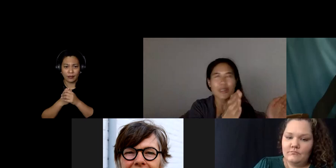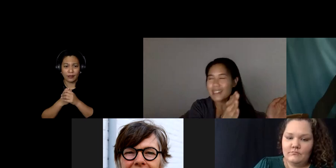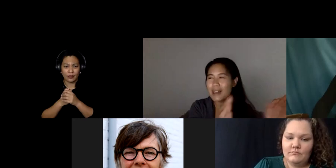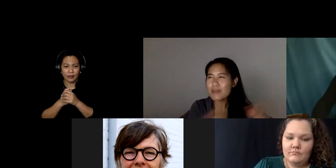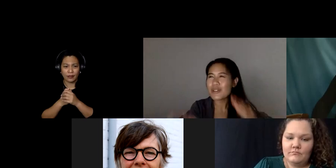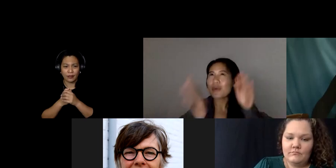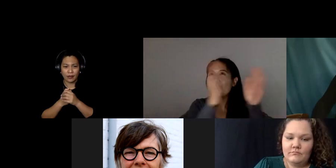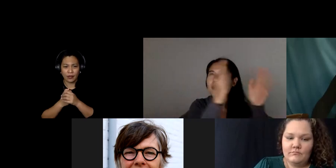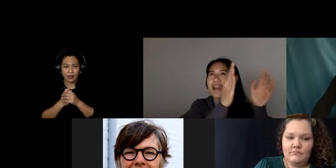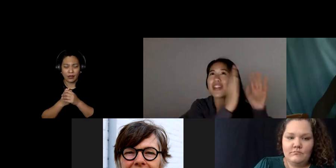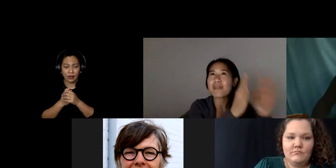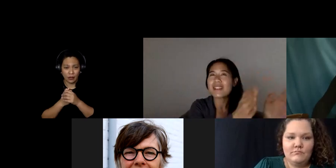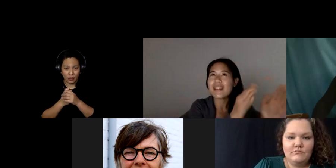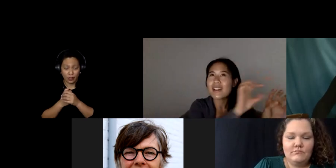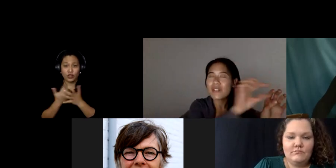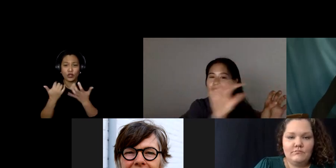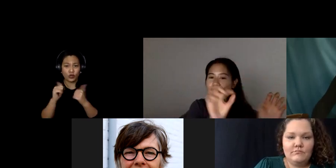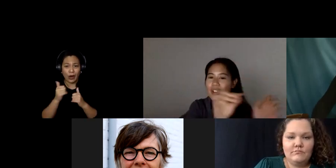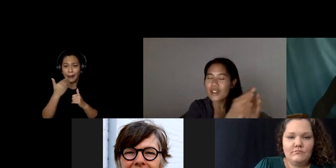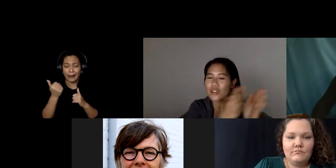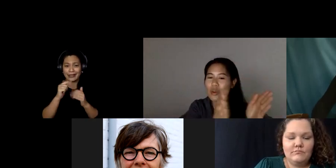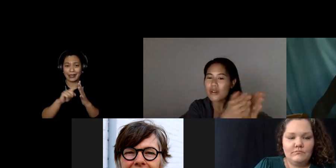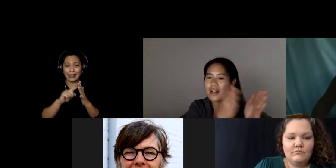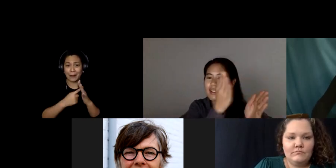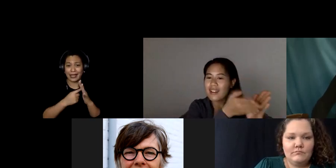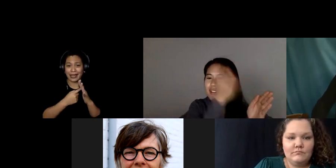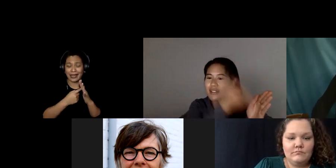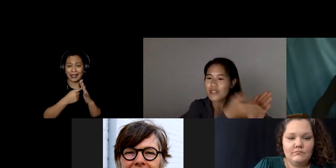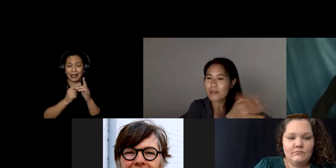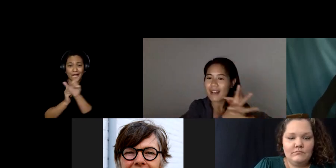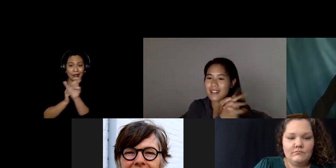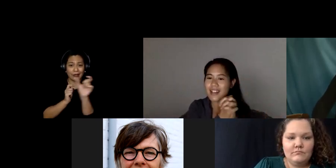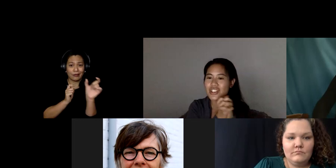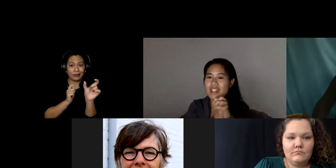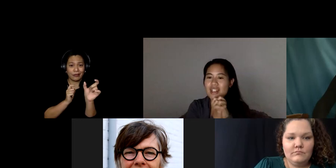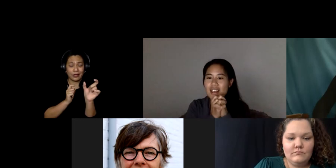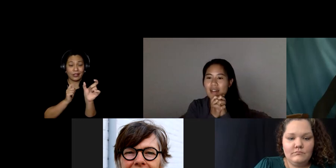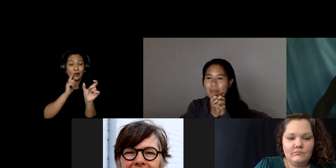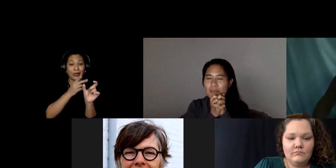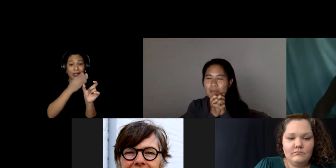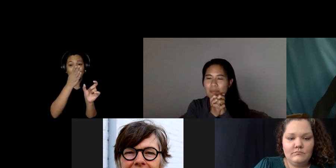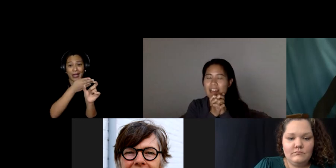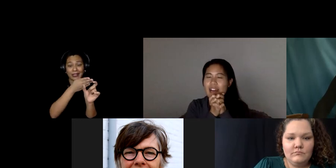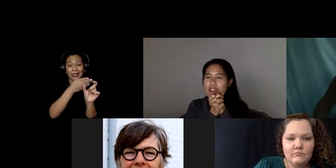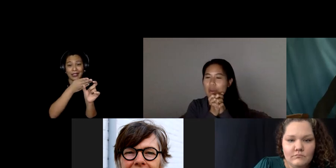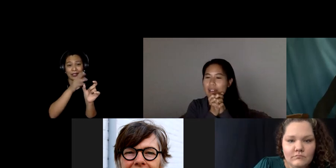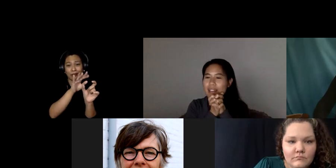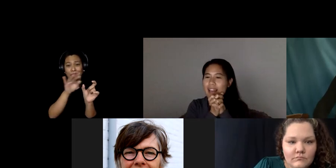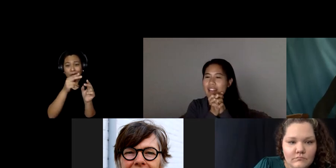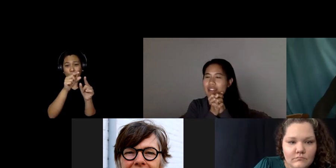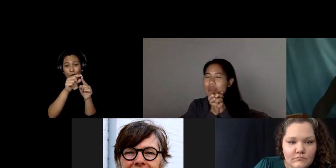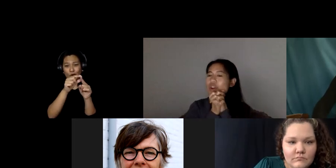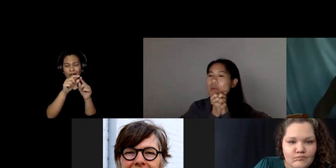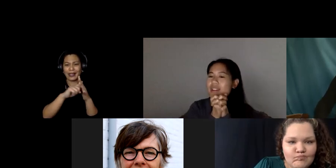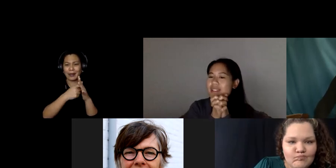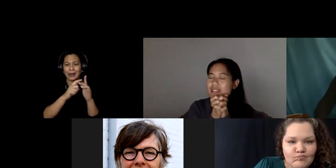as early as possible. So at the beginning of the URL, kind of after the backslash. I don't know. I